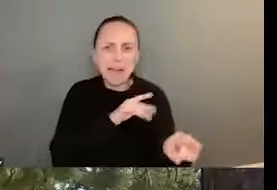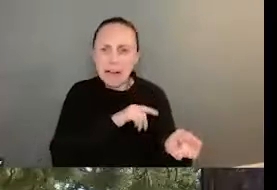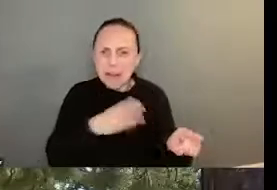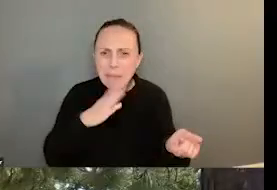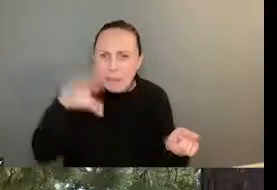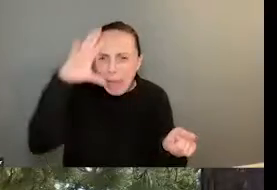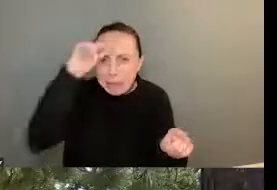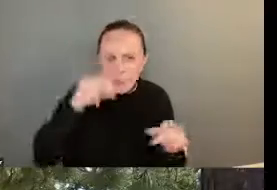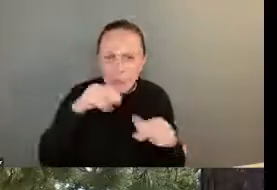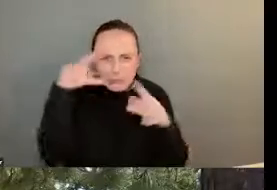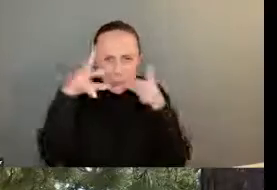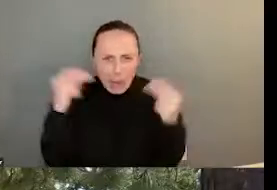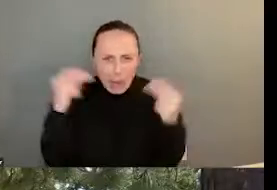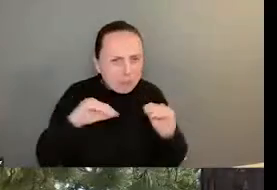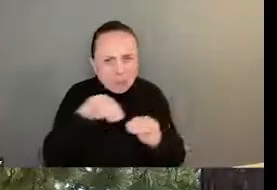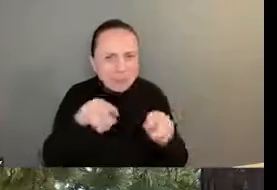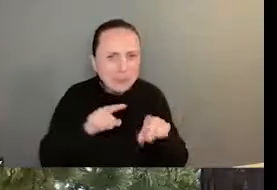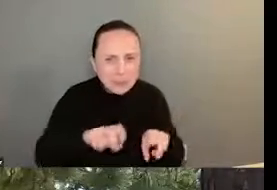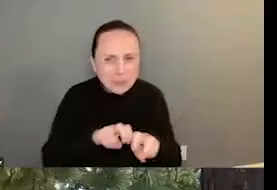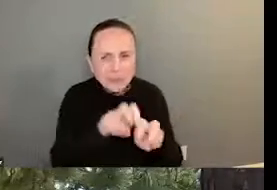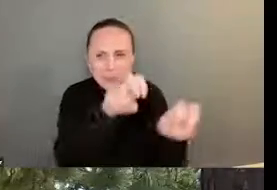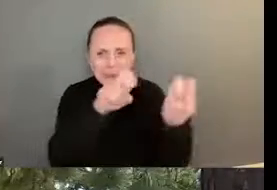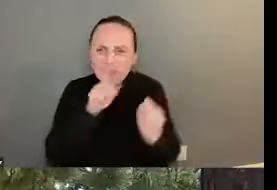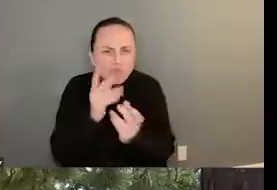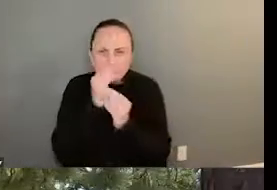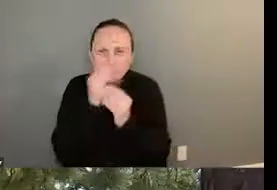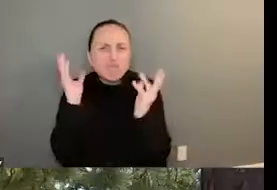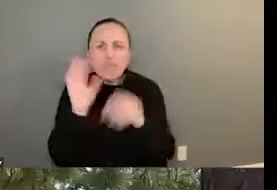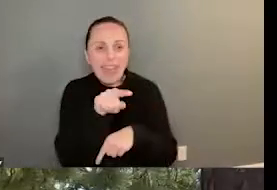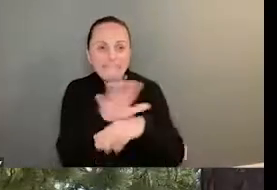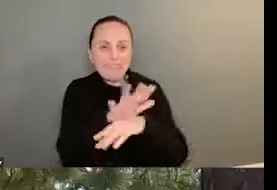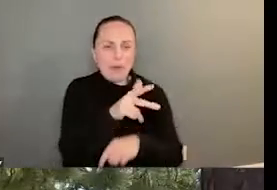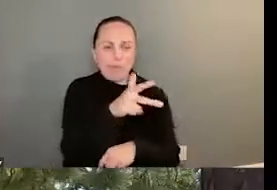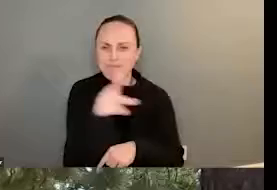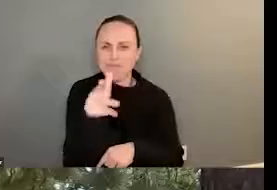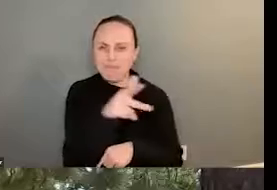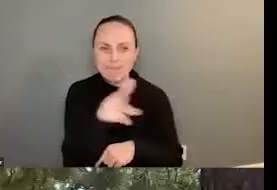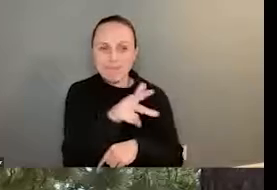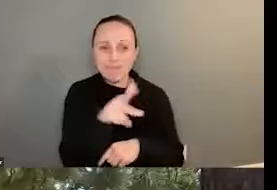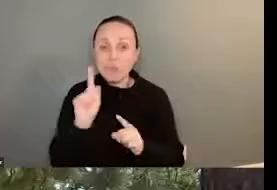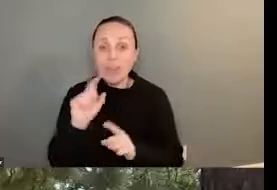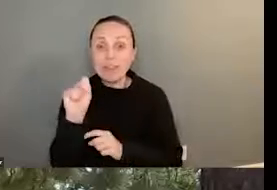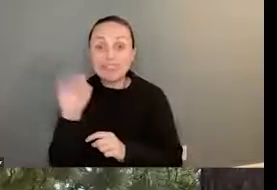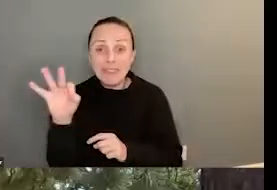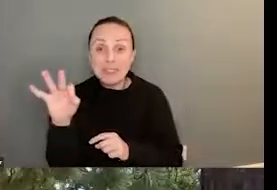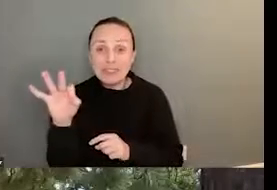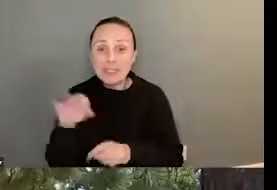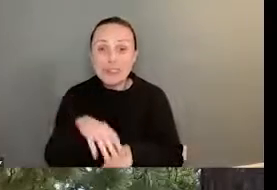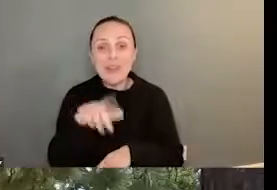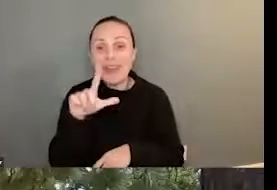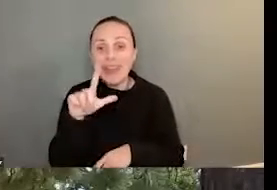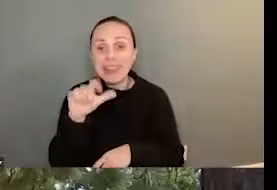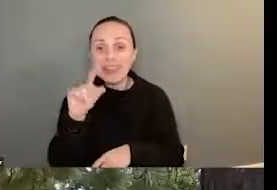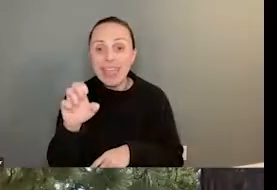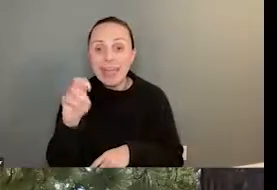here, right? They had no care in the world. This video in particular was taken in San Francisco, Lake Merced, for those of you that